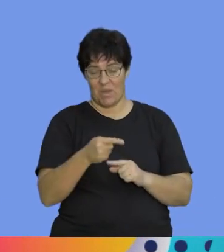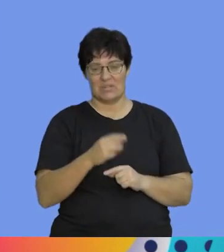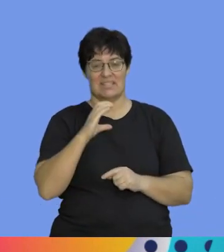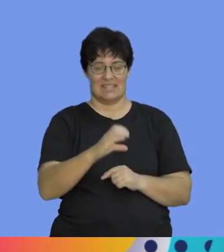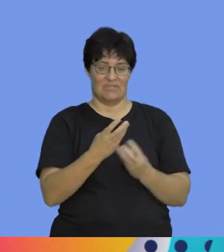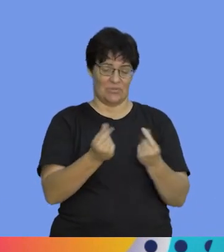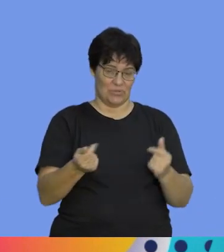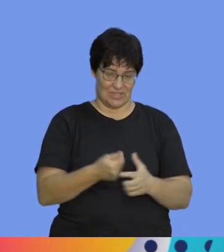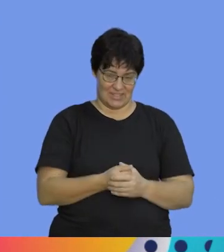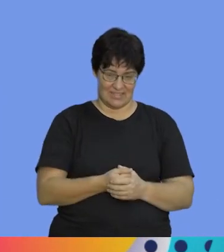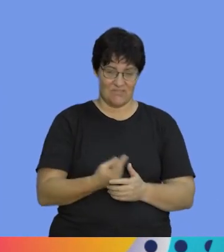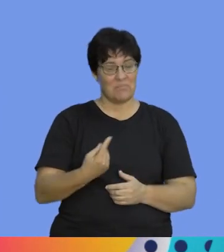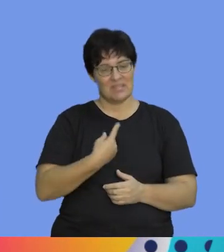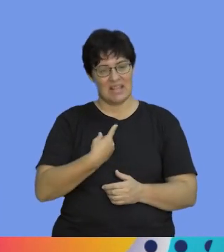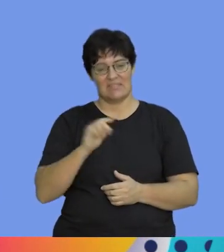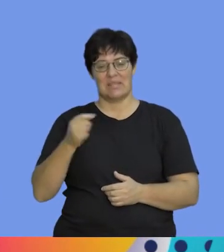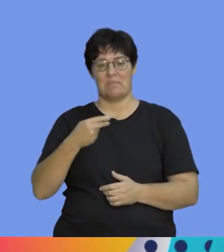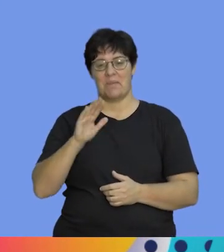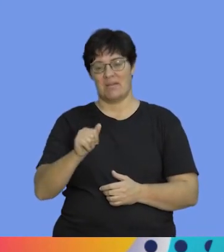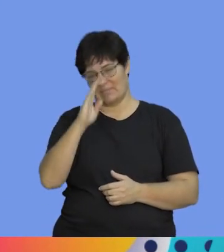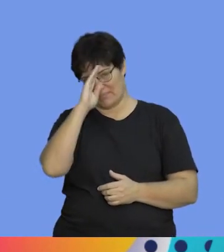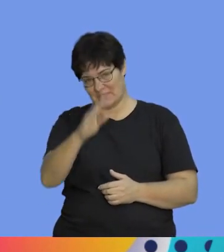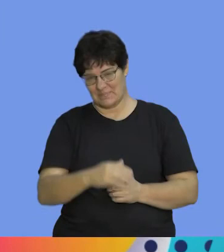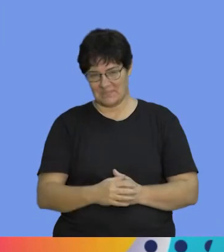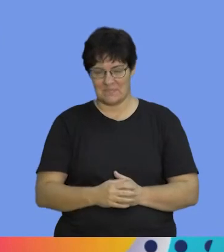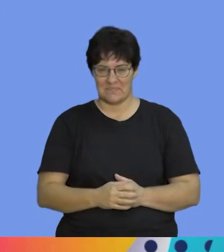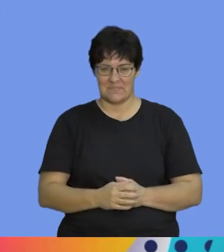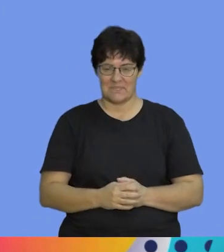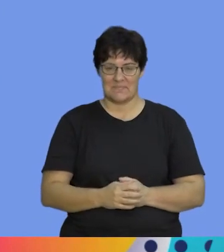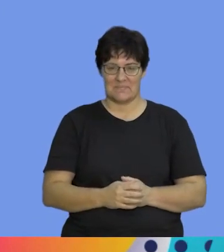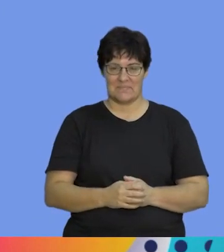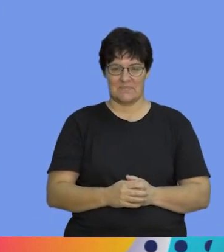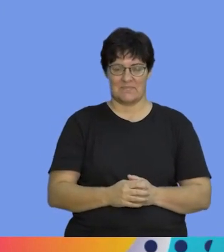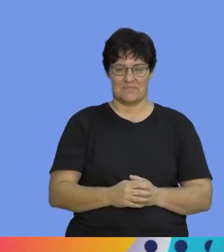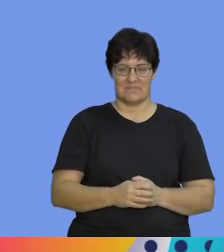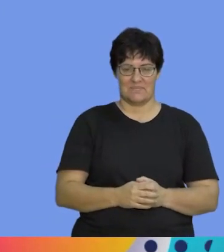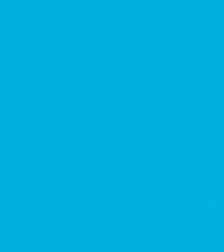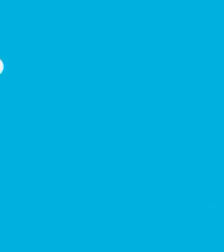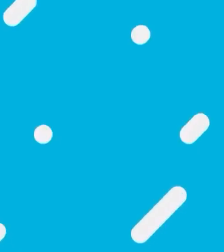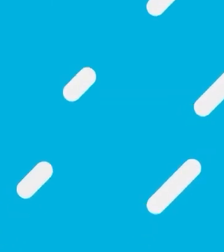exciting things about concentrations of solutions. From myself, Themba Ncube, cheers and bye-bye for now.